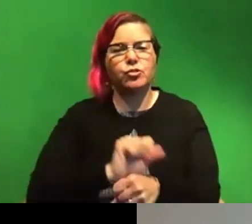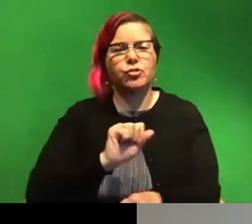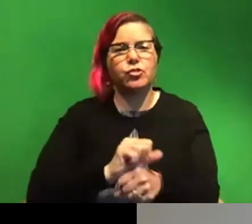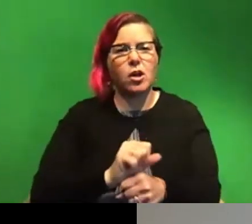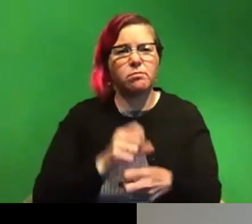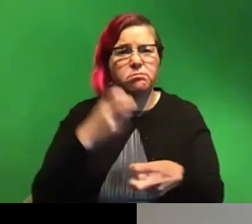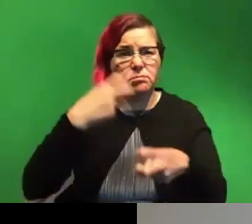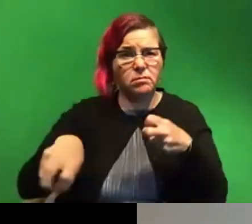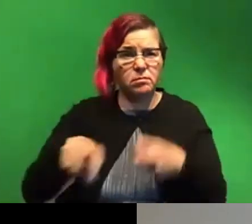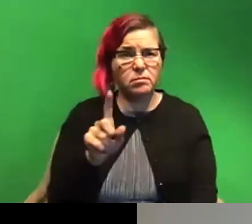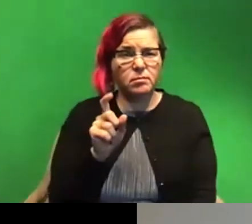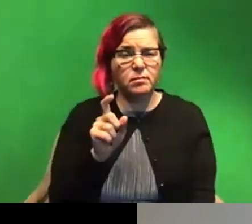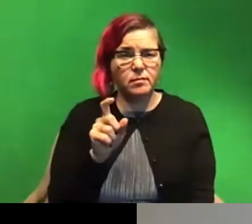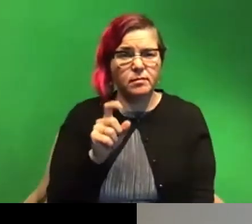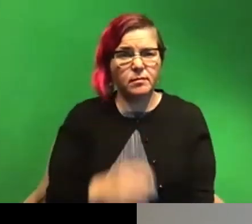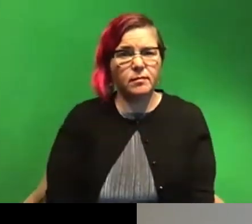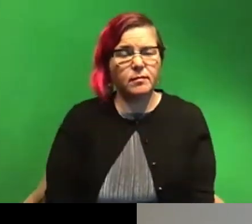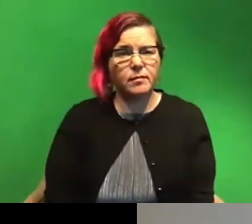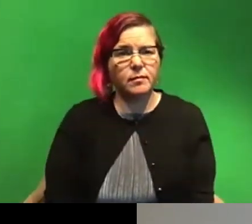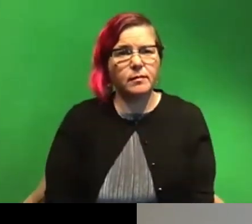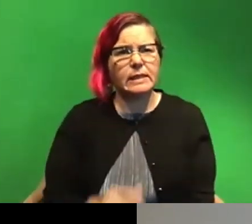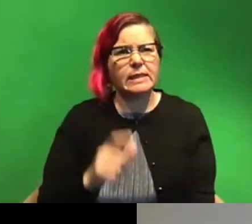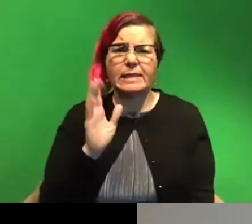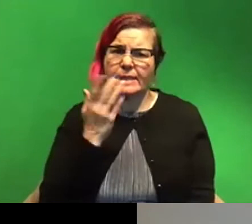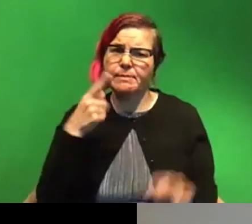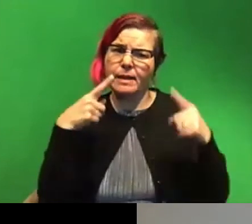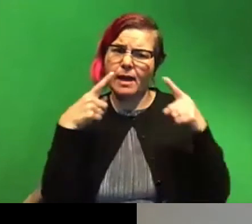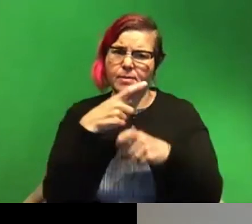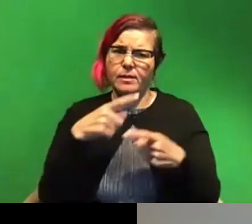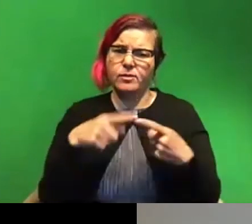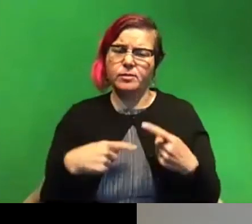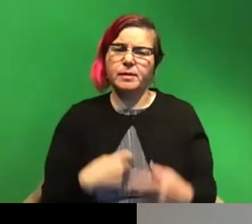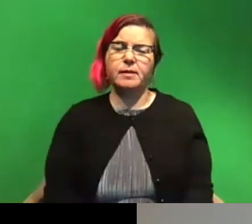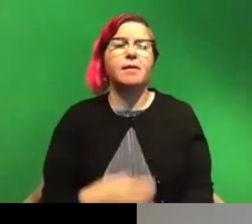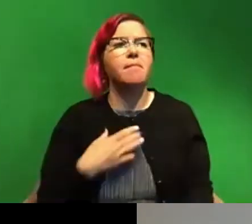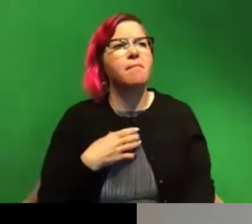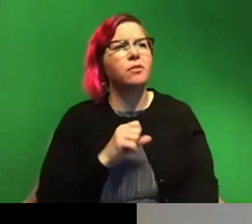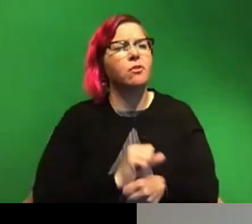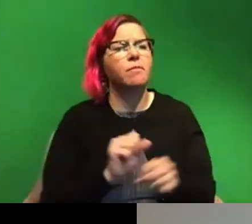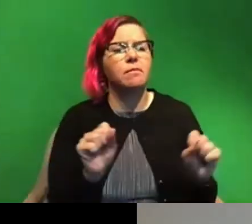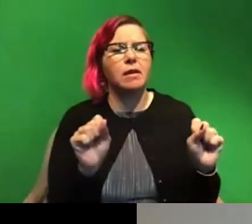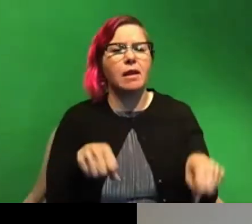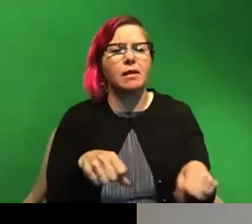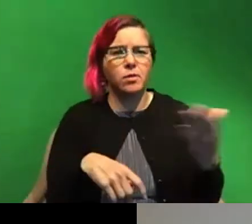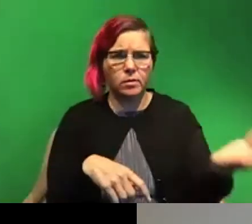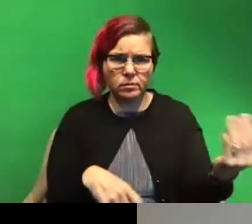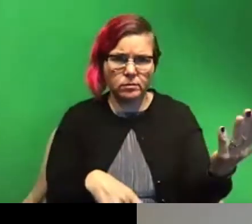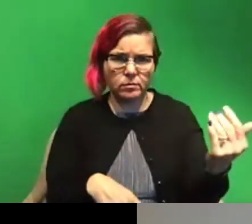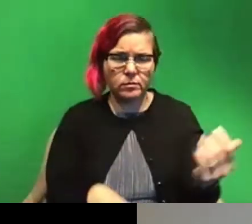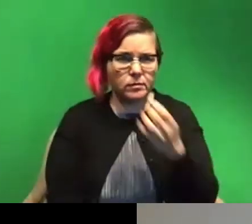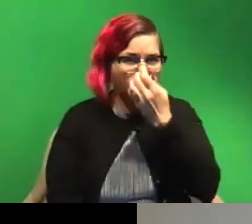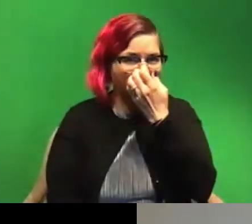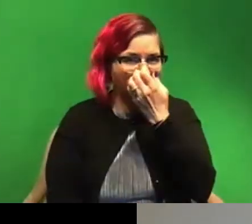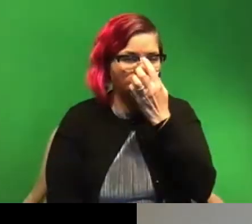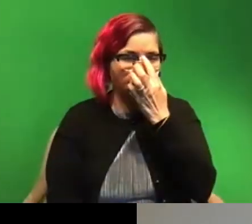difficult? It seems complicated to me. My job can be. Go ahead. Finish your question. I was just going to say, like, a lot of